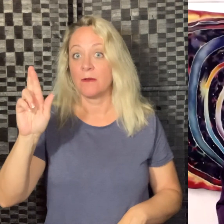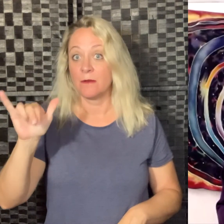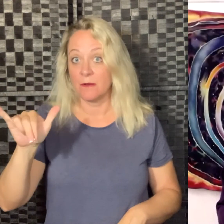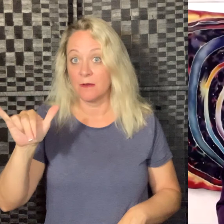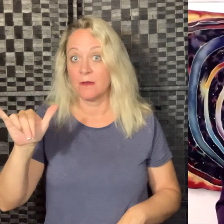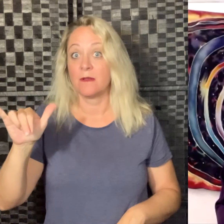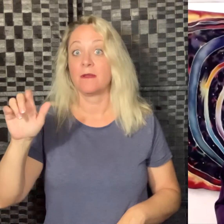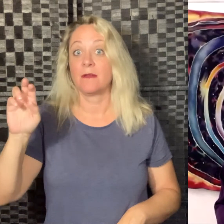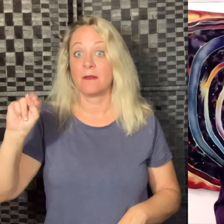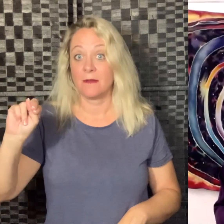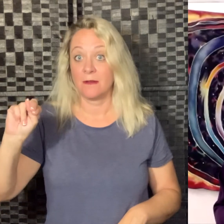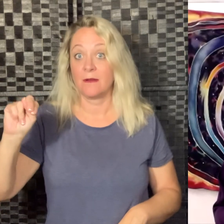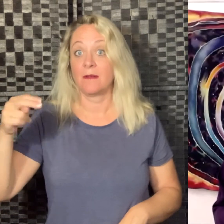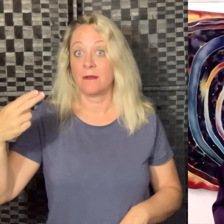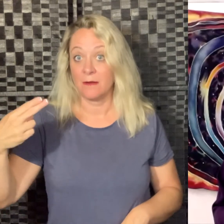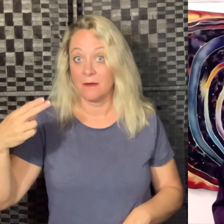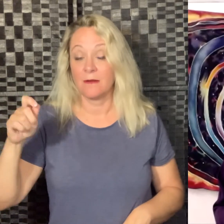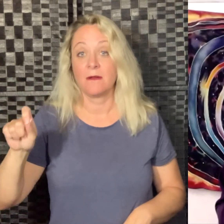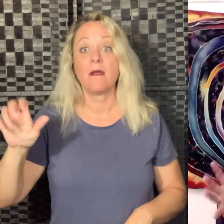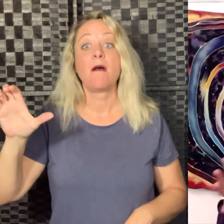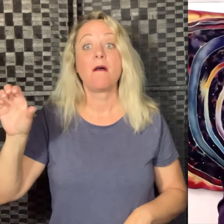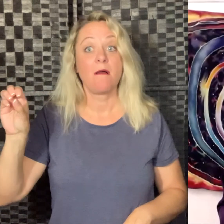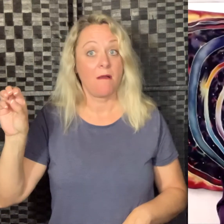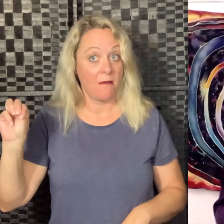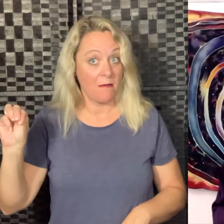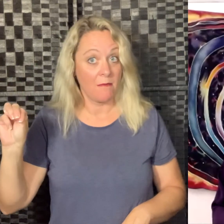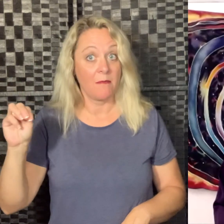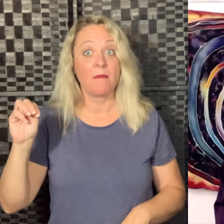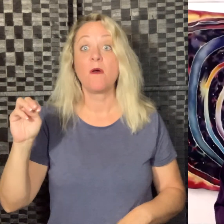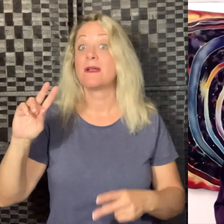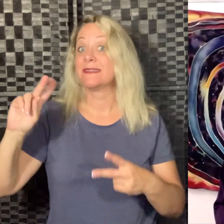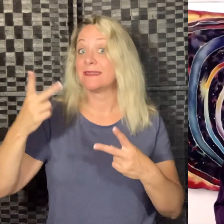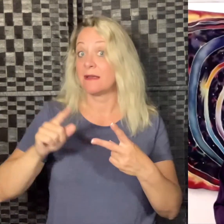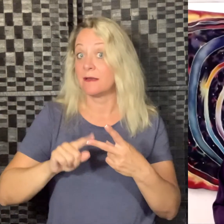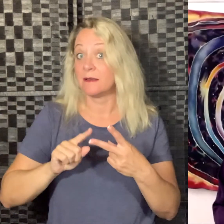sanctuarynh.com. You can also look up this website,